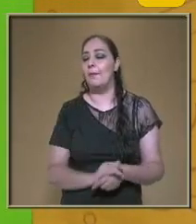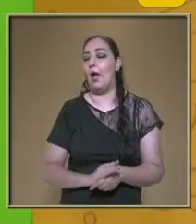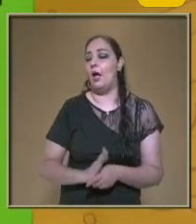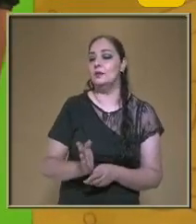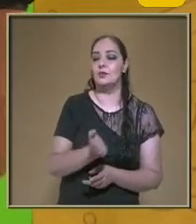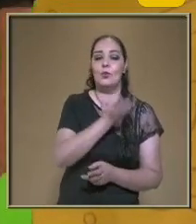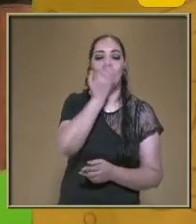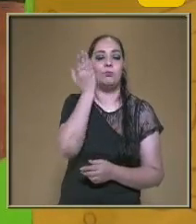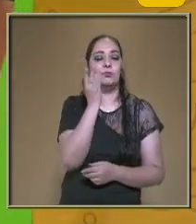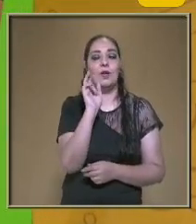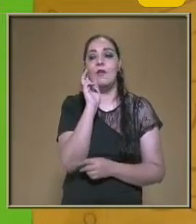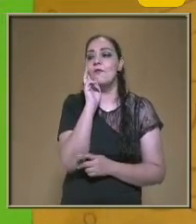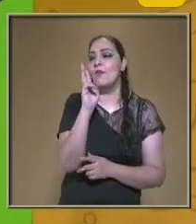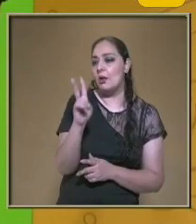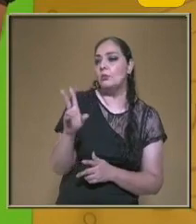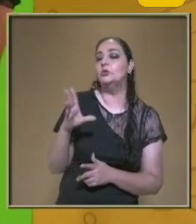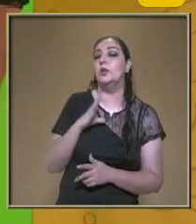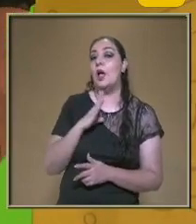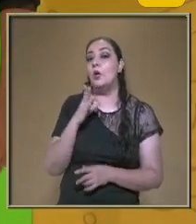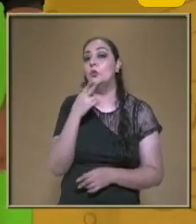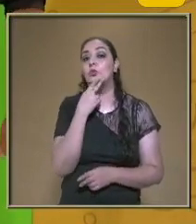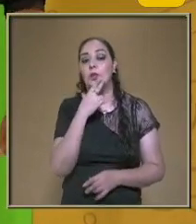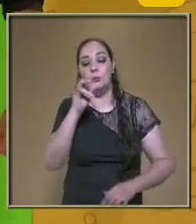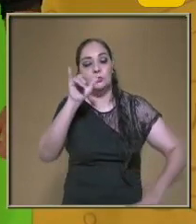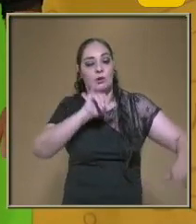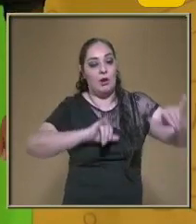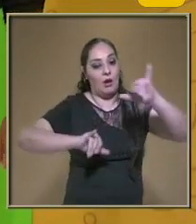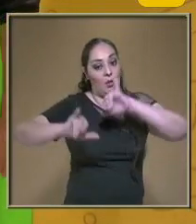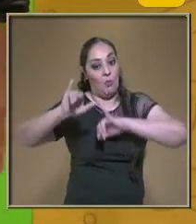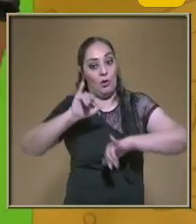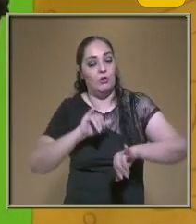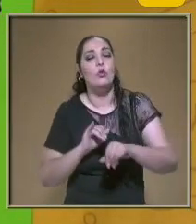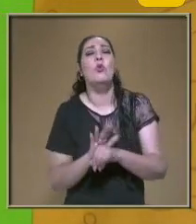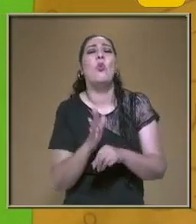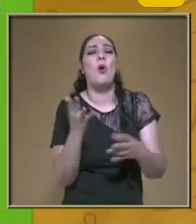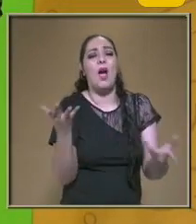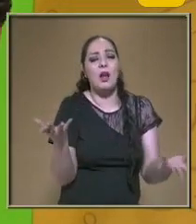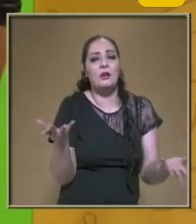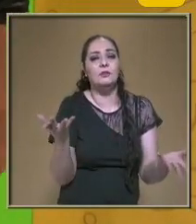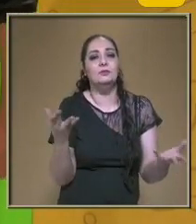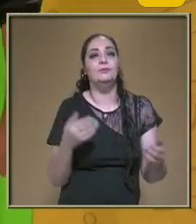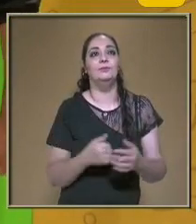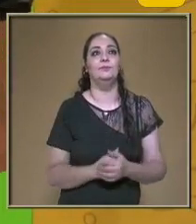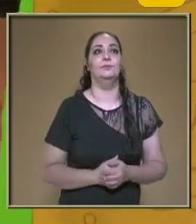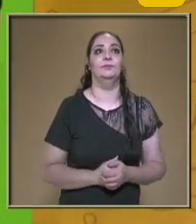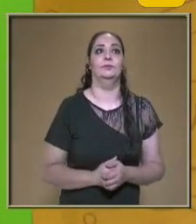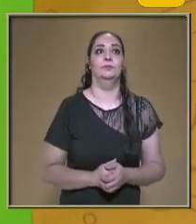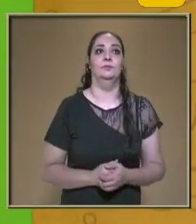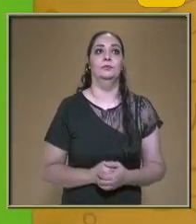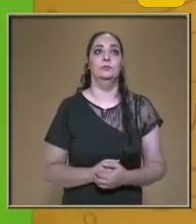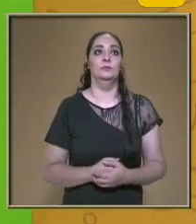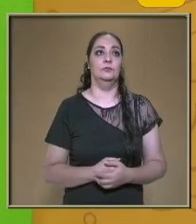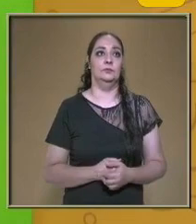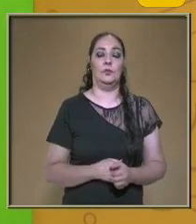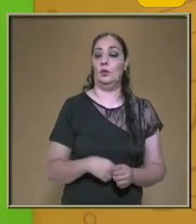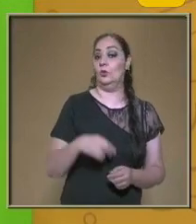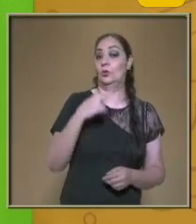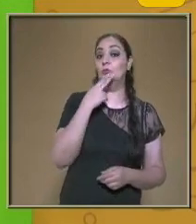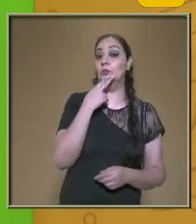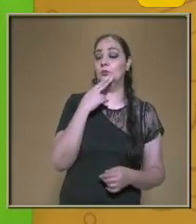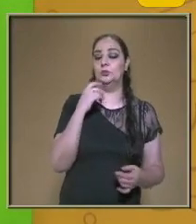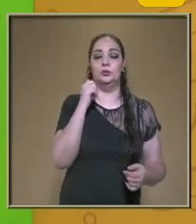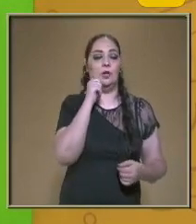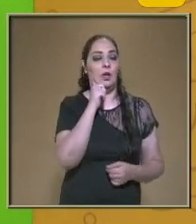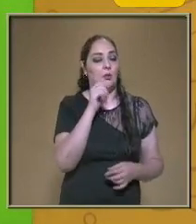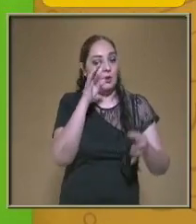common things we use at the laboratory? What are they? Well, it is